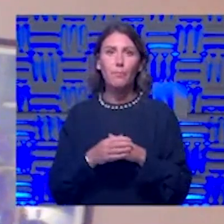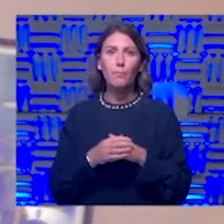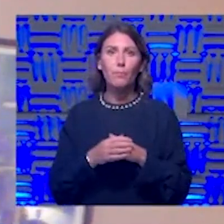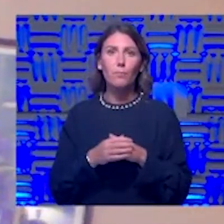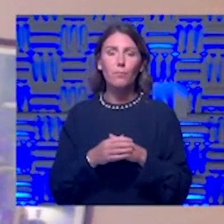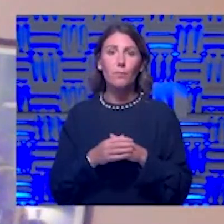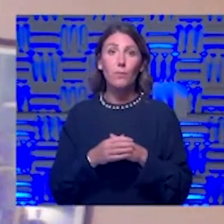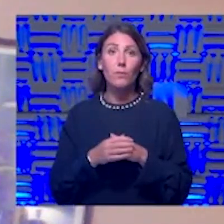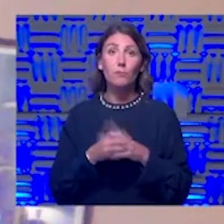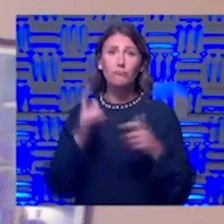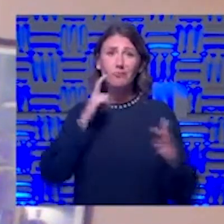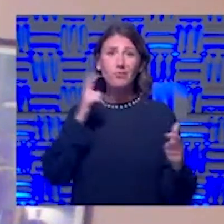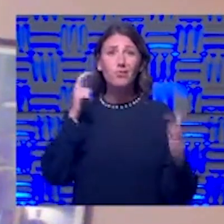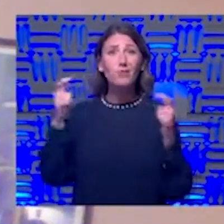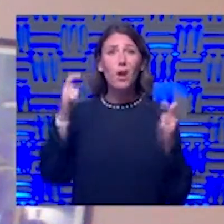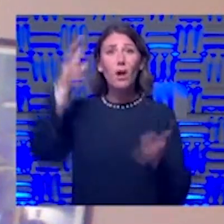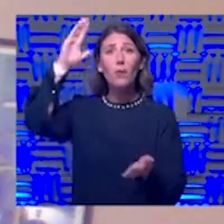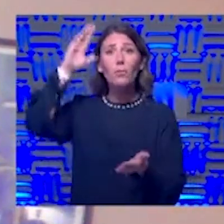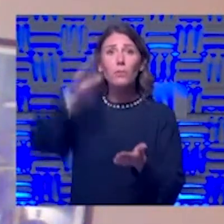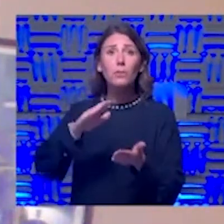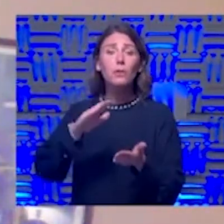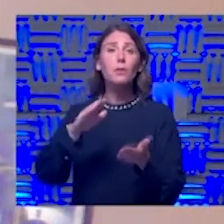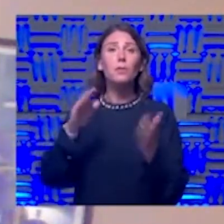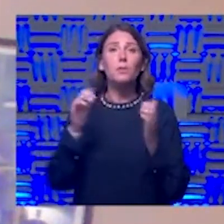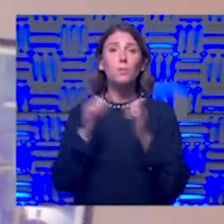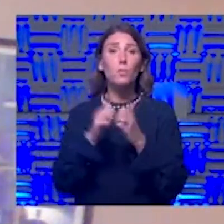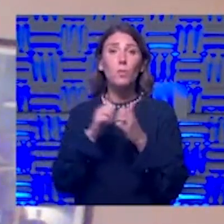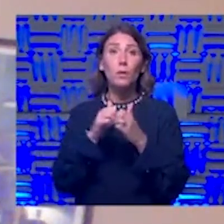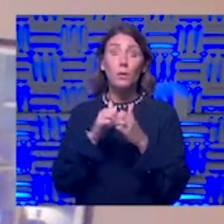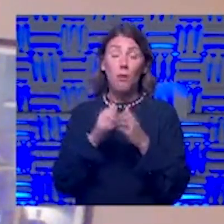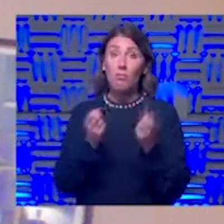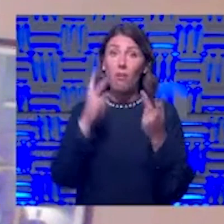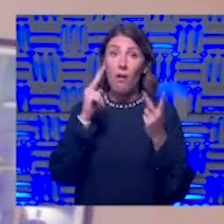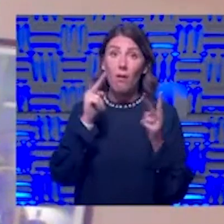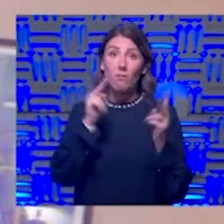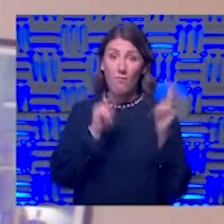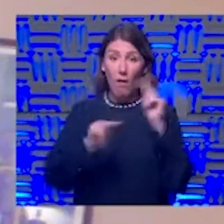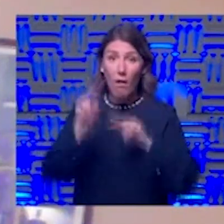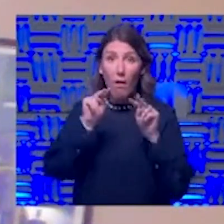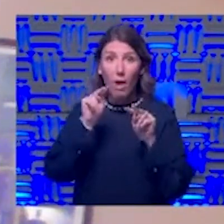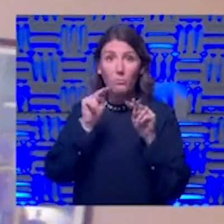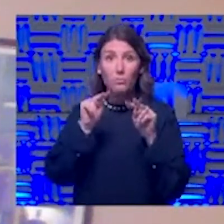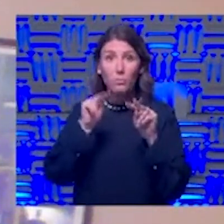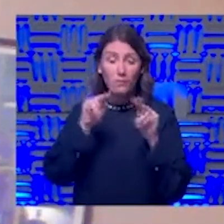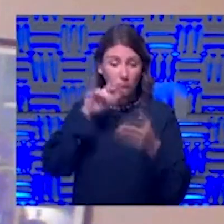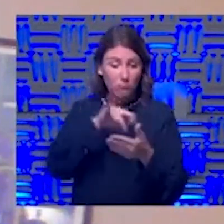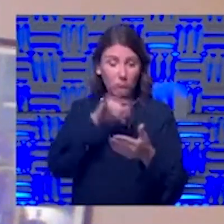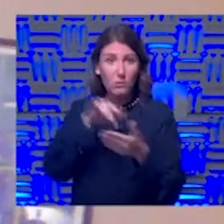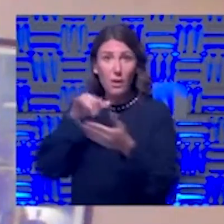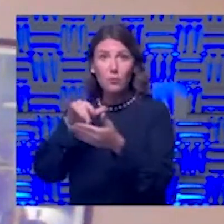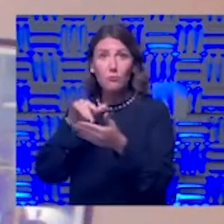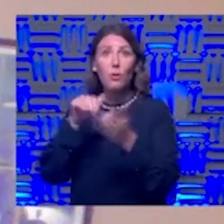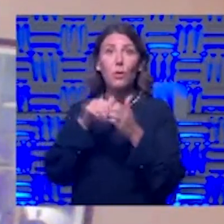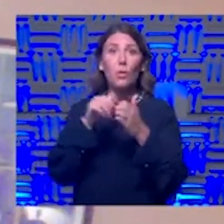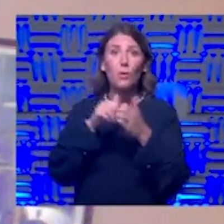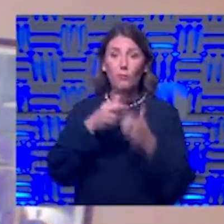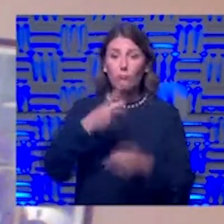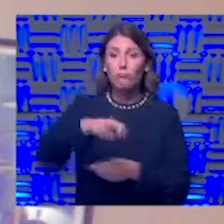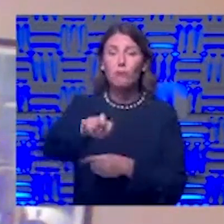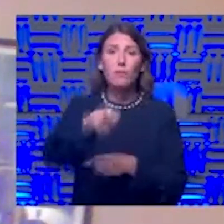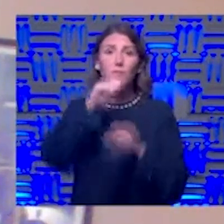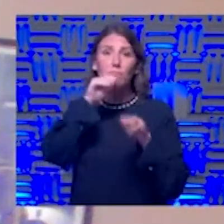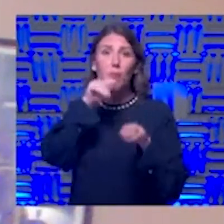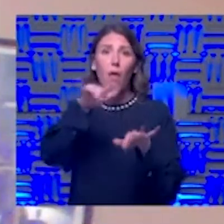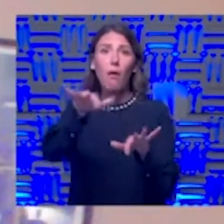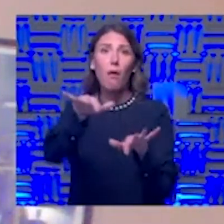dramatic reductions in series of observational studies in transfer of viral agents in people who